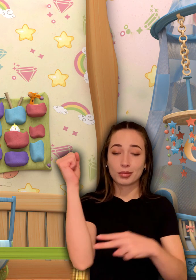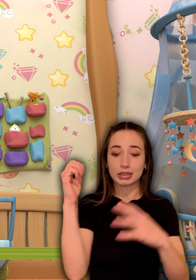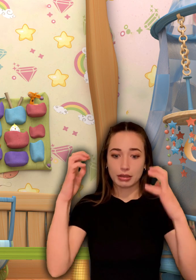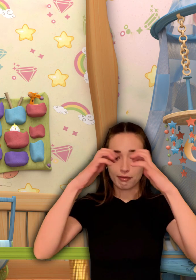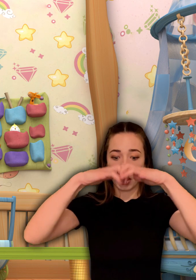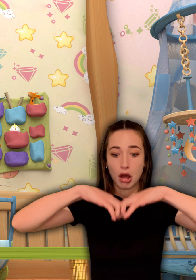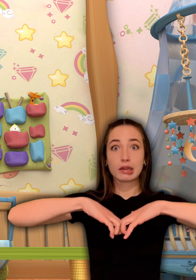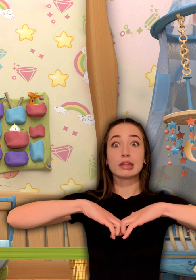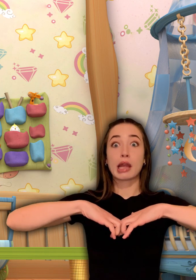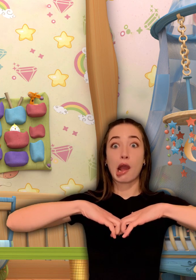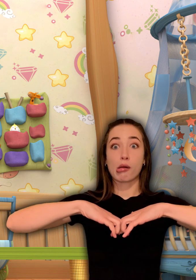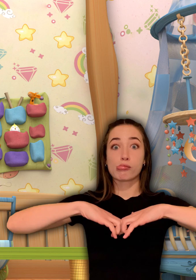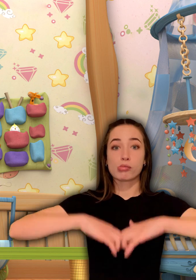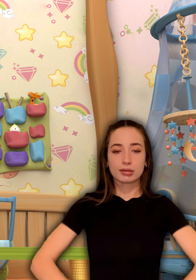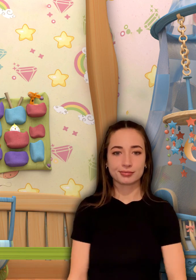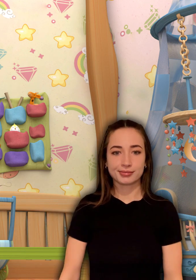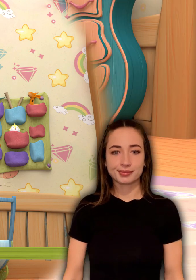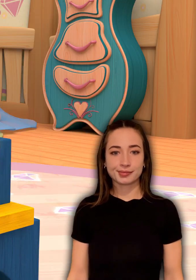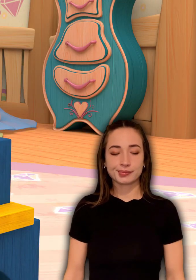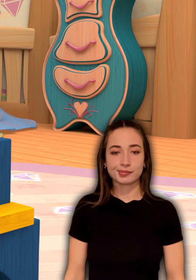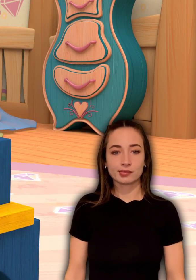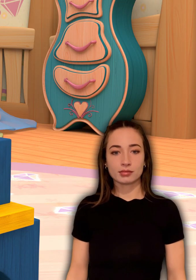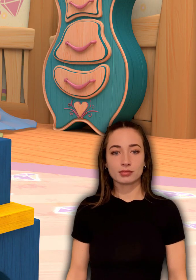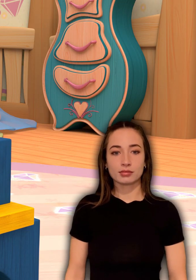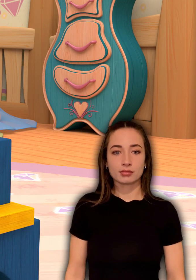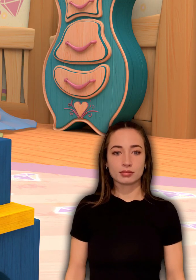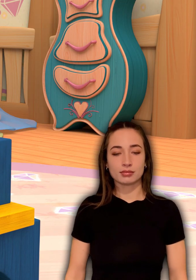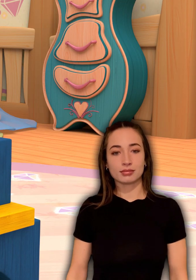London Bridge is Falling Down